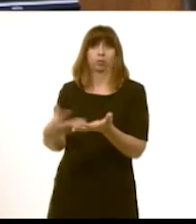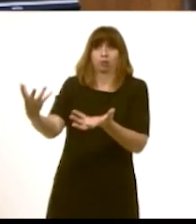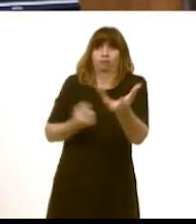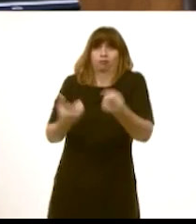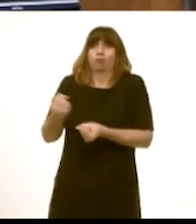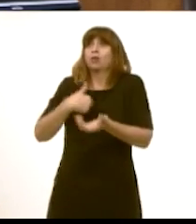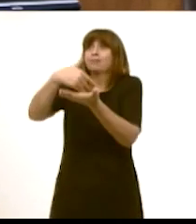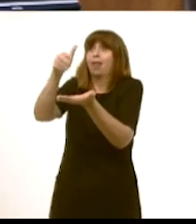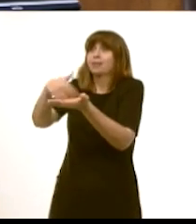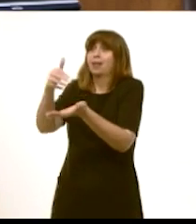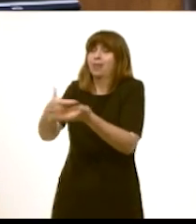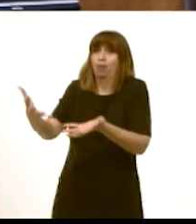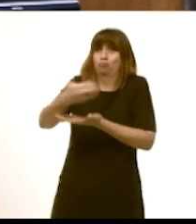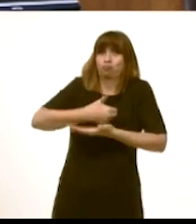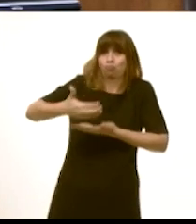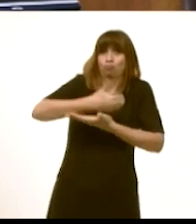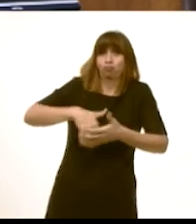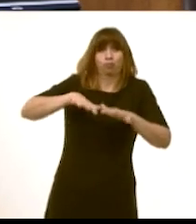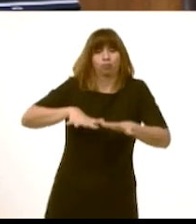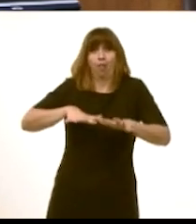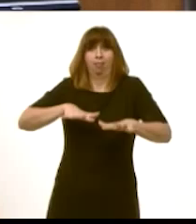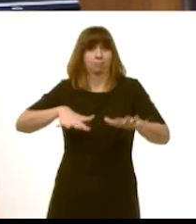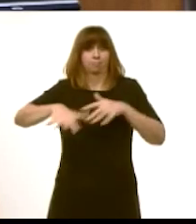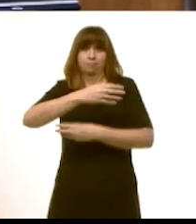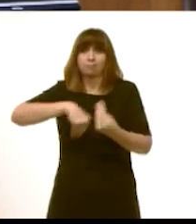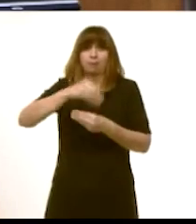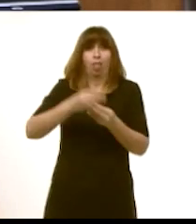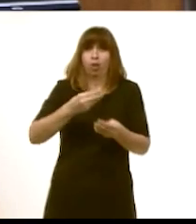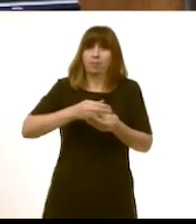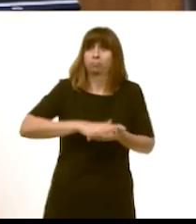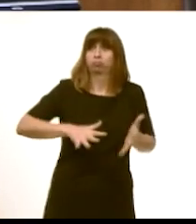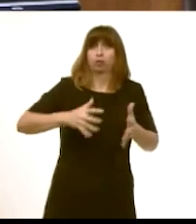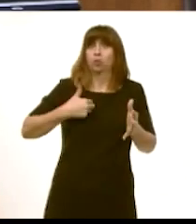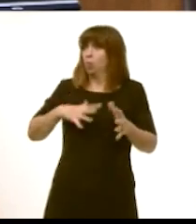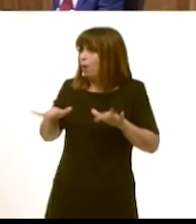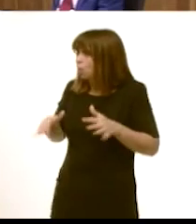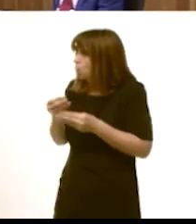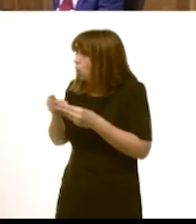economy. And as a pro-business government, we are committed to supporting even more Welsh companies to trade overseas.